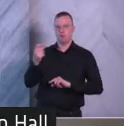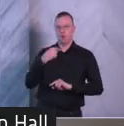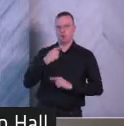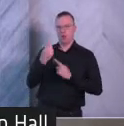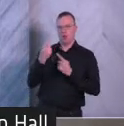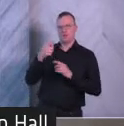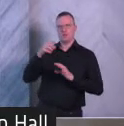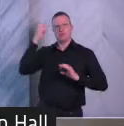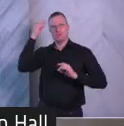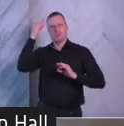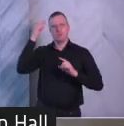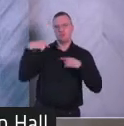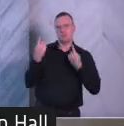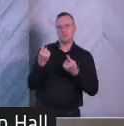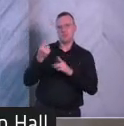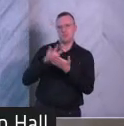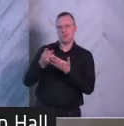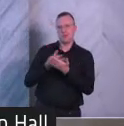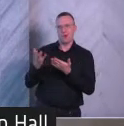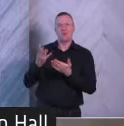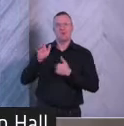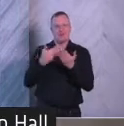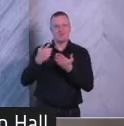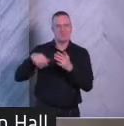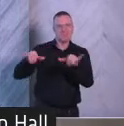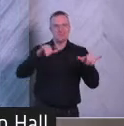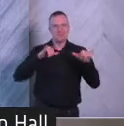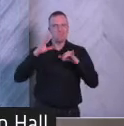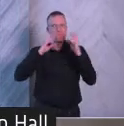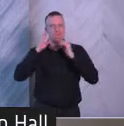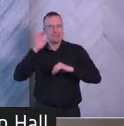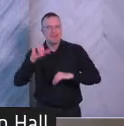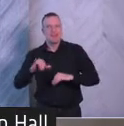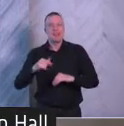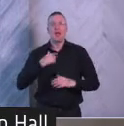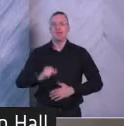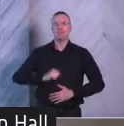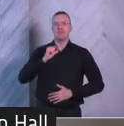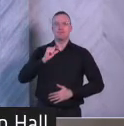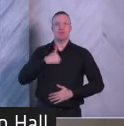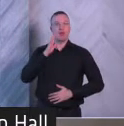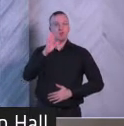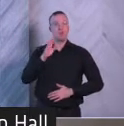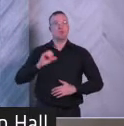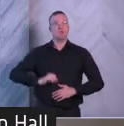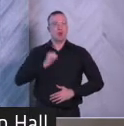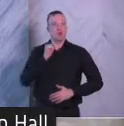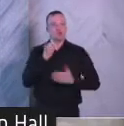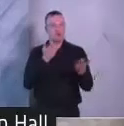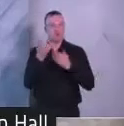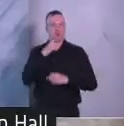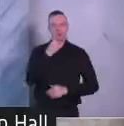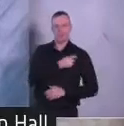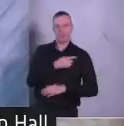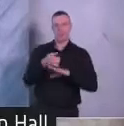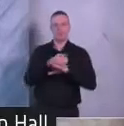myself a lot over the last 3 or 4 weeks, as we all are on this. And I'm really proud to, I will be really proud to serve for Kingston and the